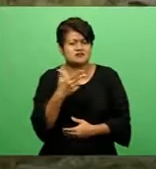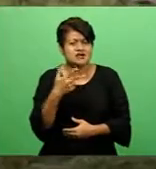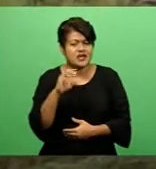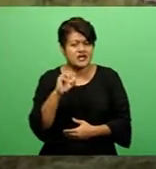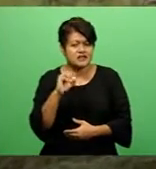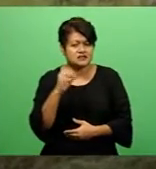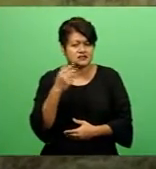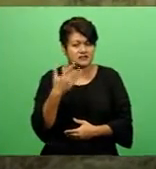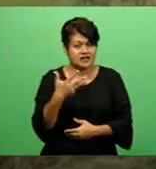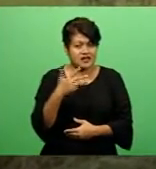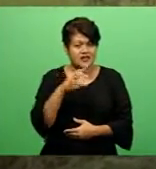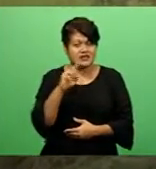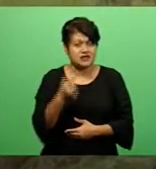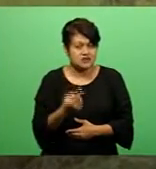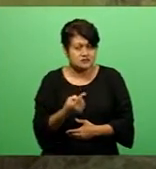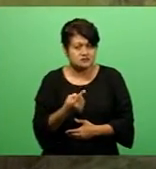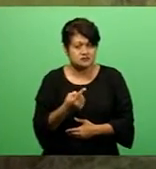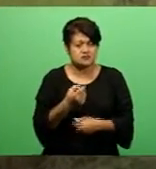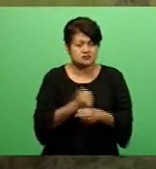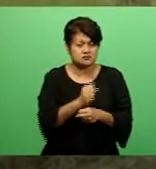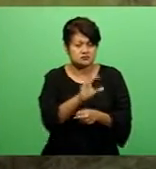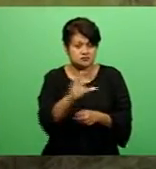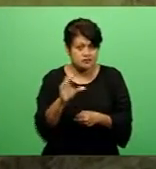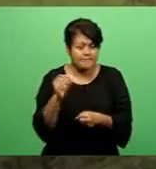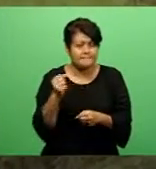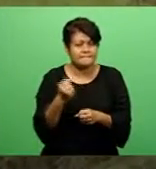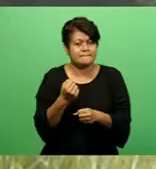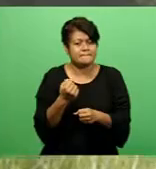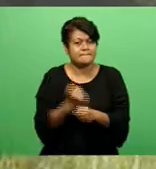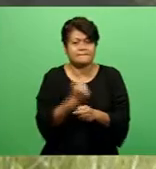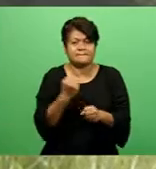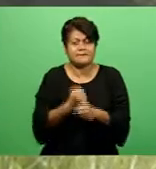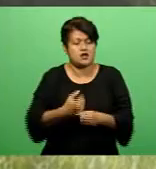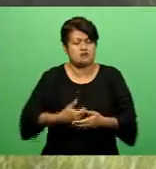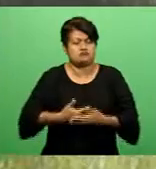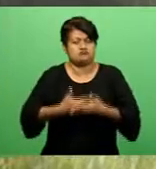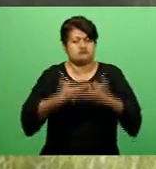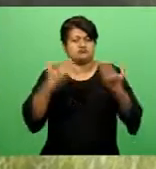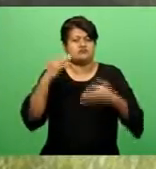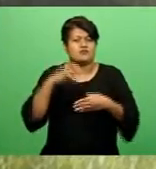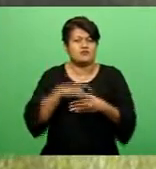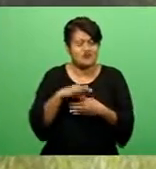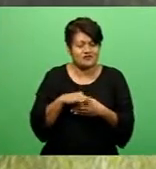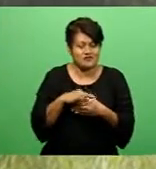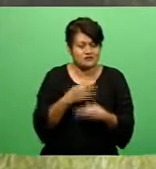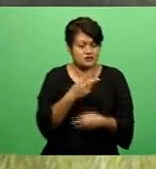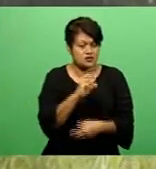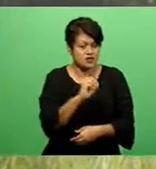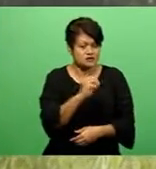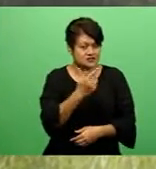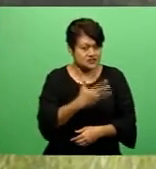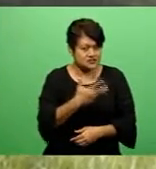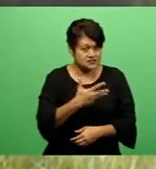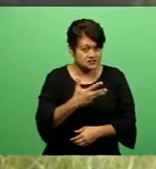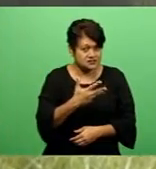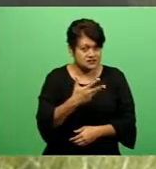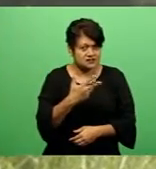$289,000. The company made a huge profit of $386,000 in 2018 and